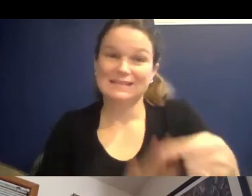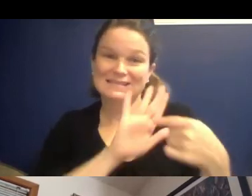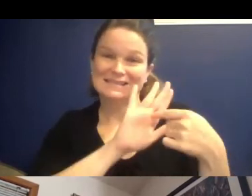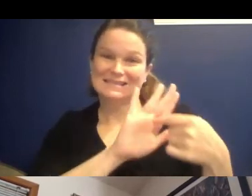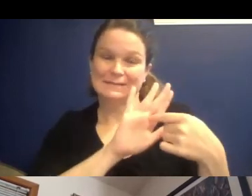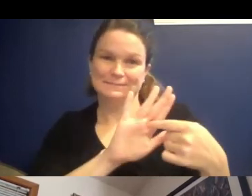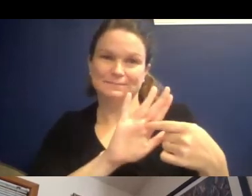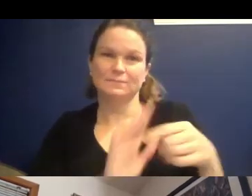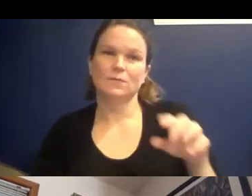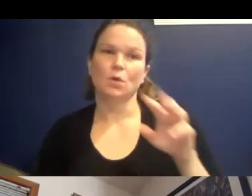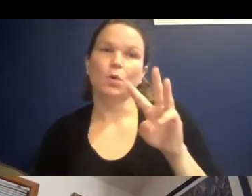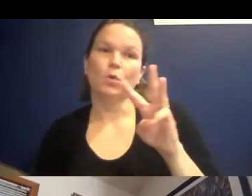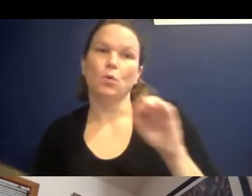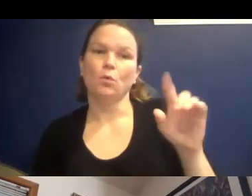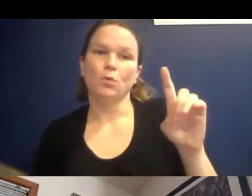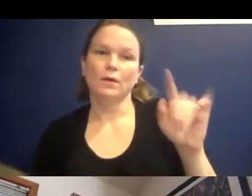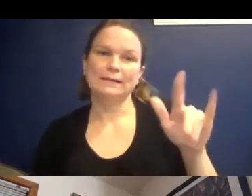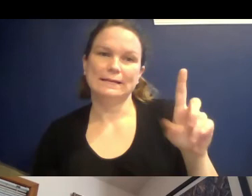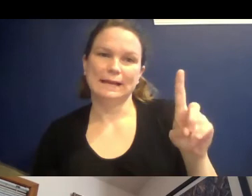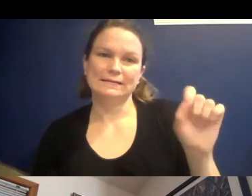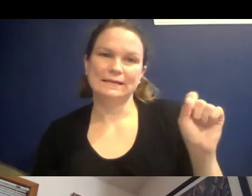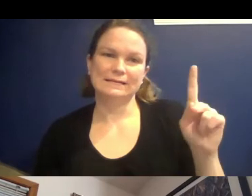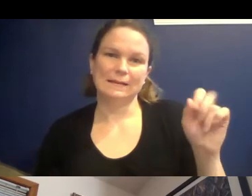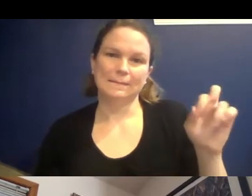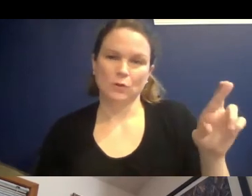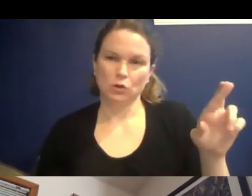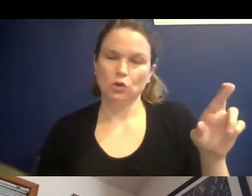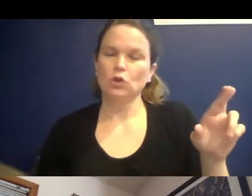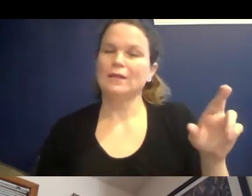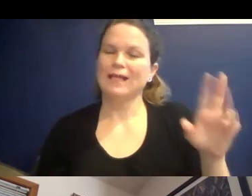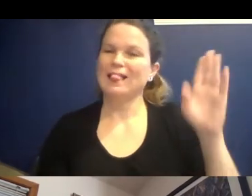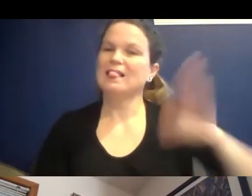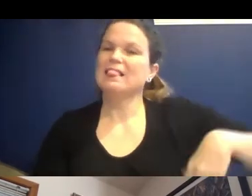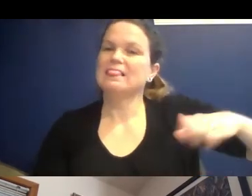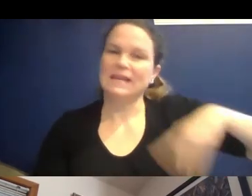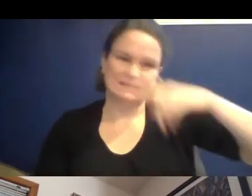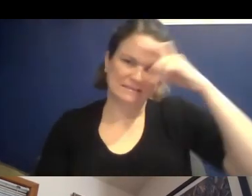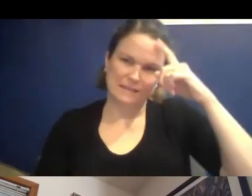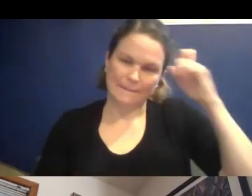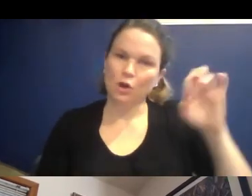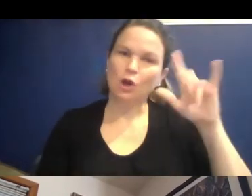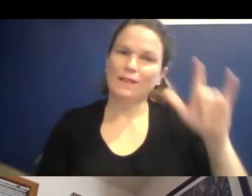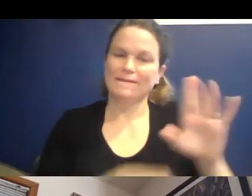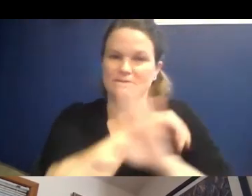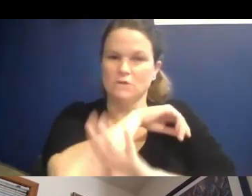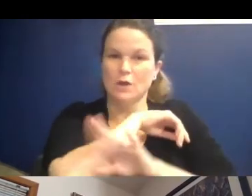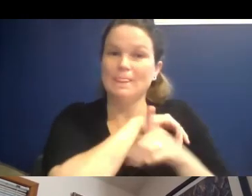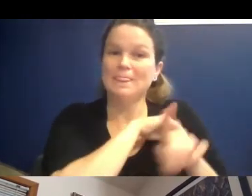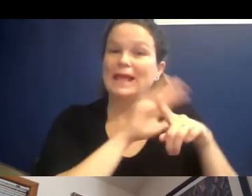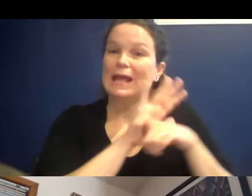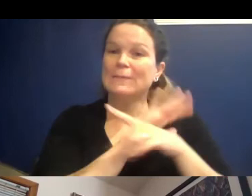woodland skipper, and they come out in the late summer, early fall, and their caterpillar eats grass.